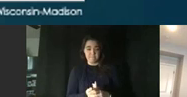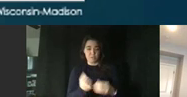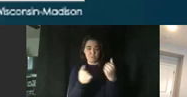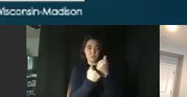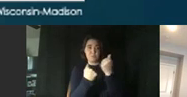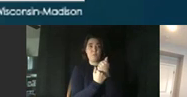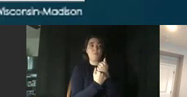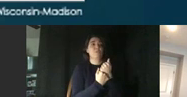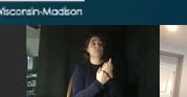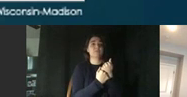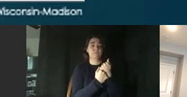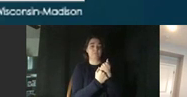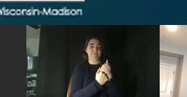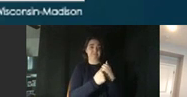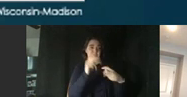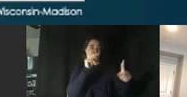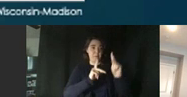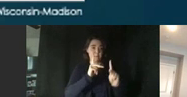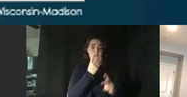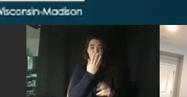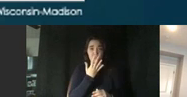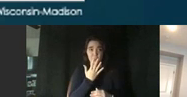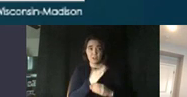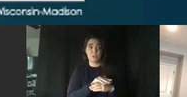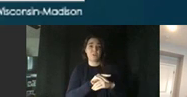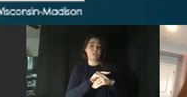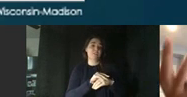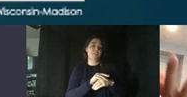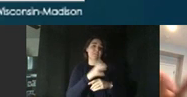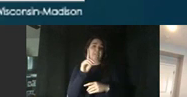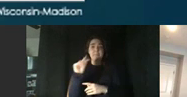and disabilities, different backgrounds,